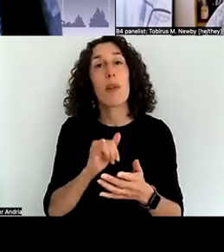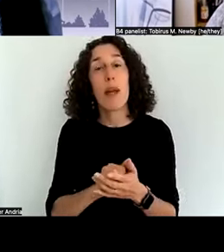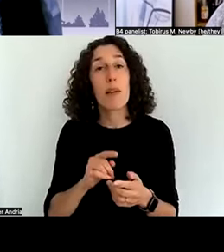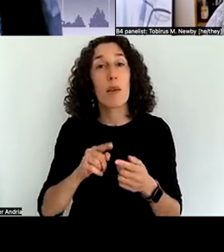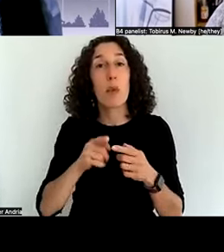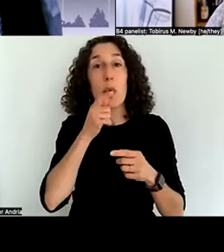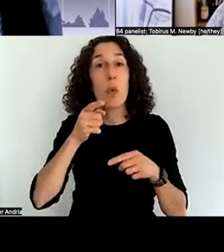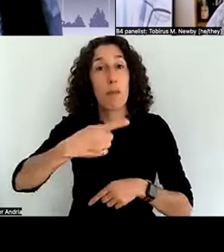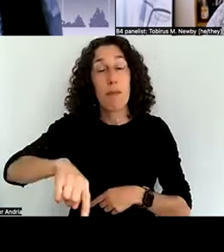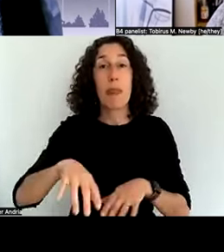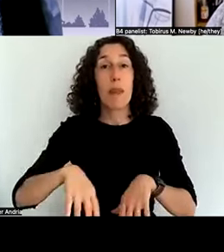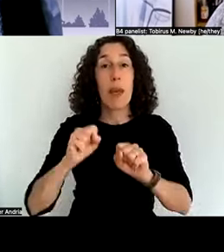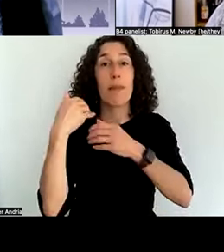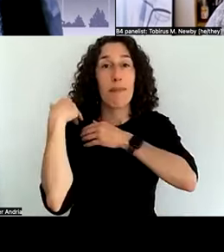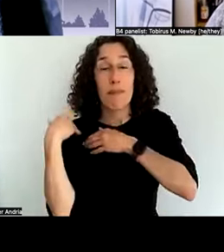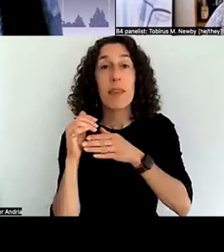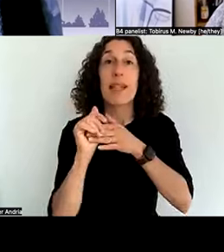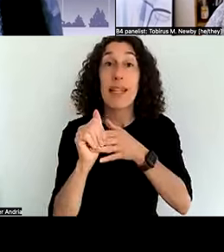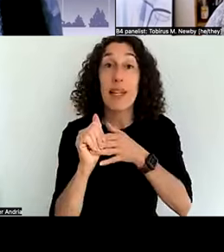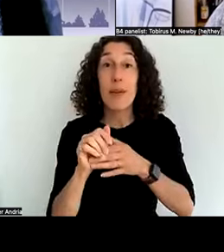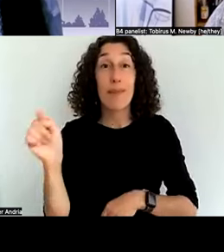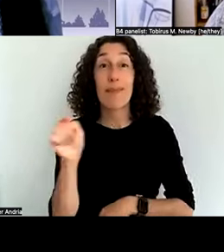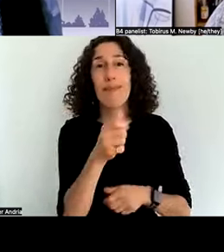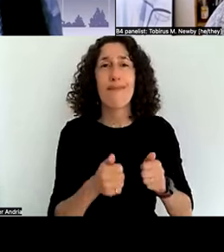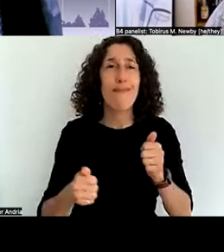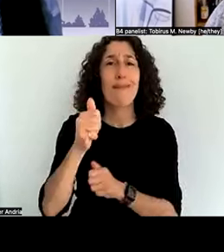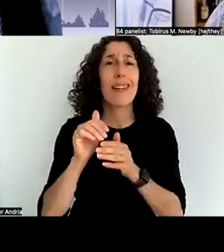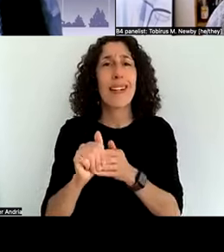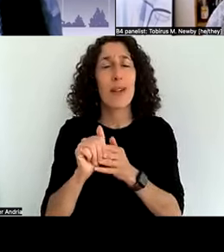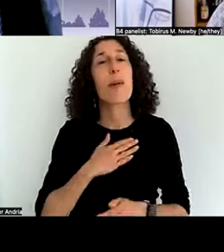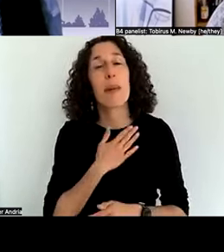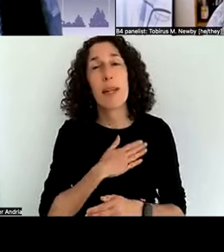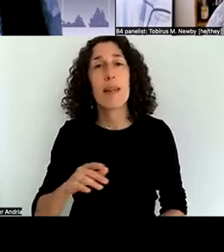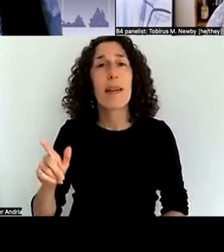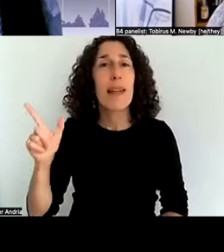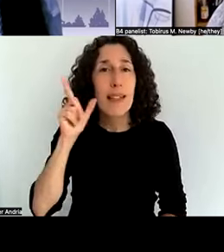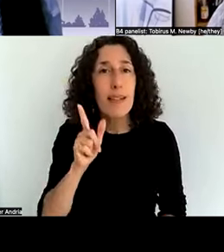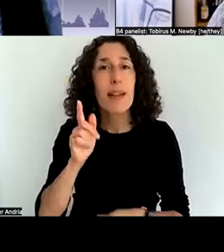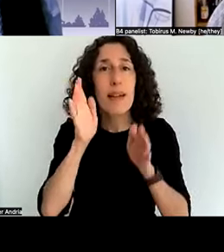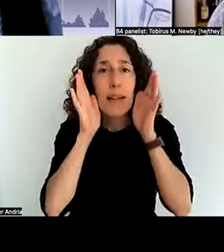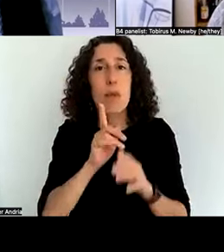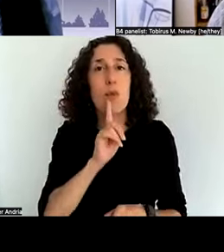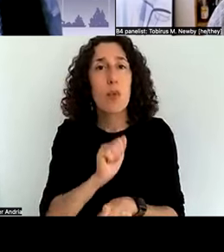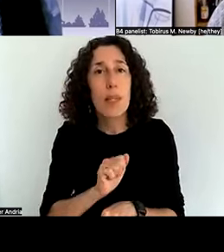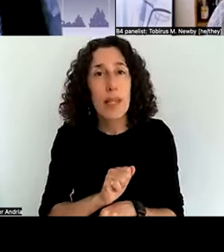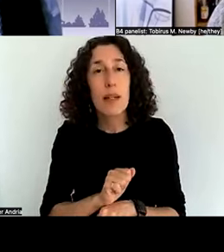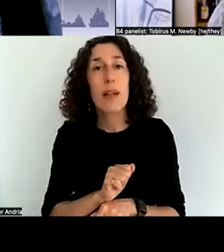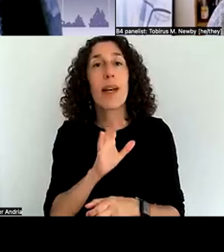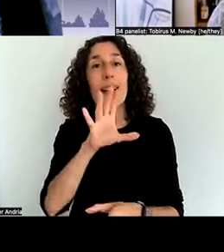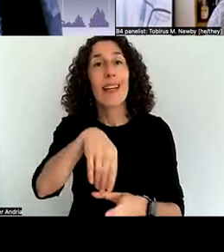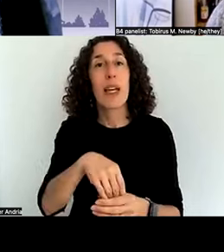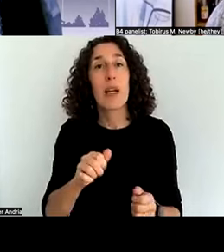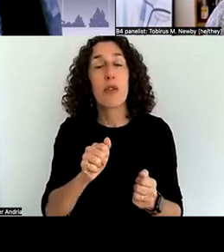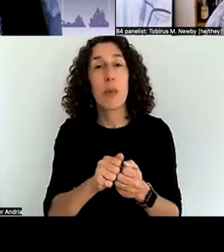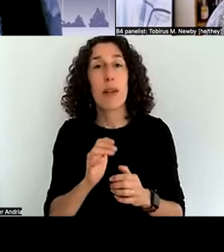this campus to be really good listeners, to really engage in transformative complicity. And when